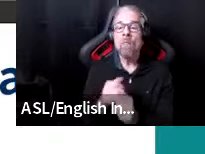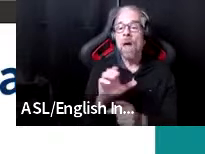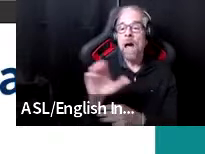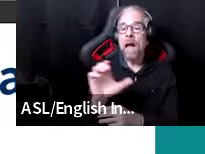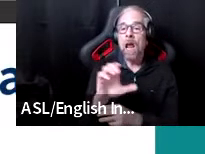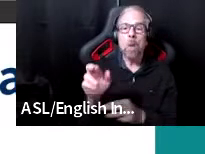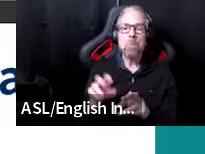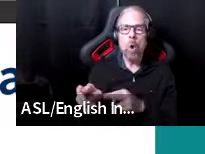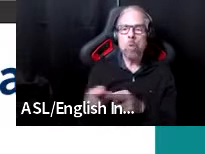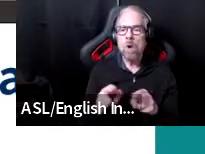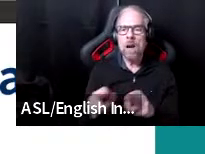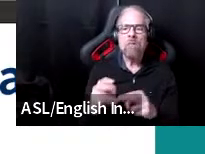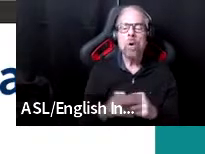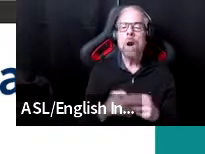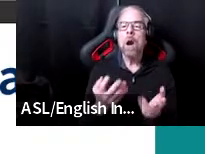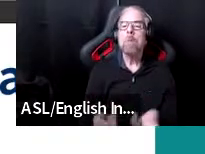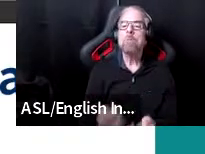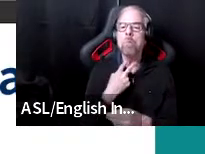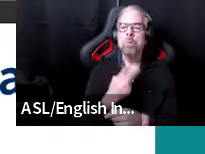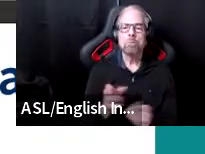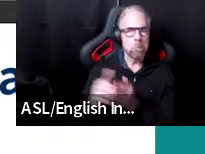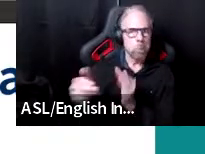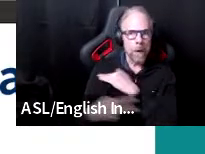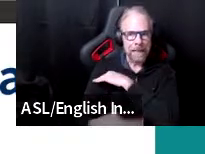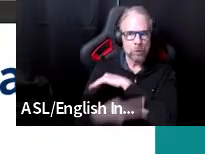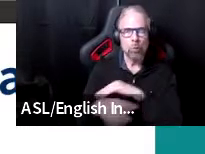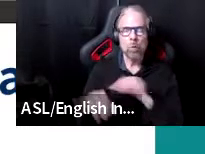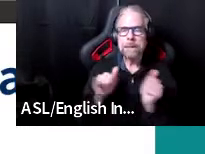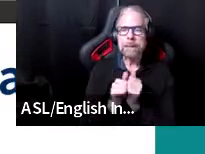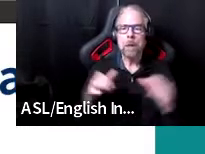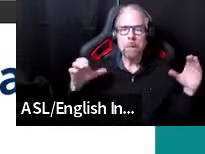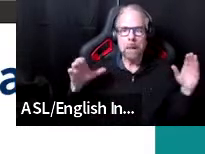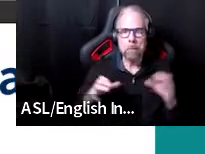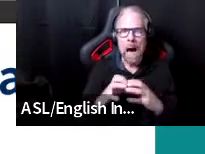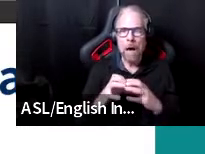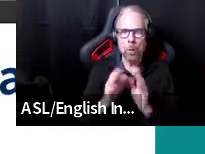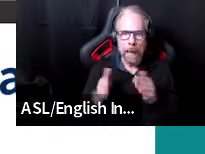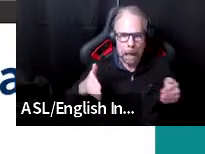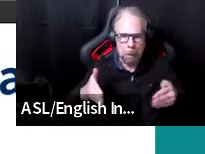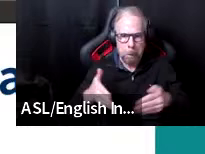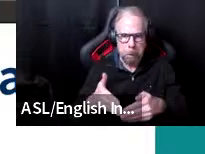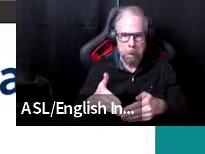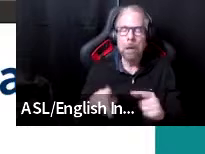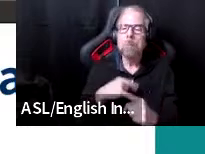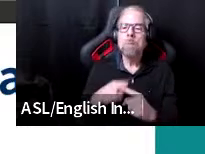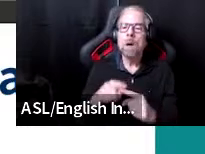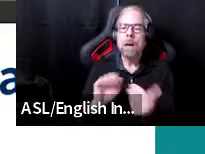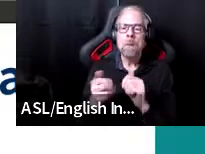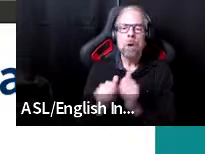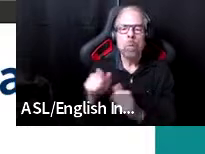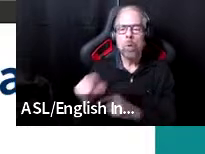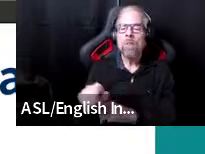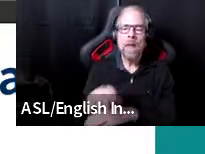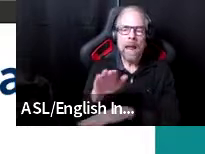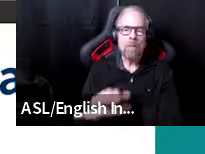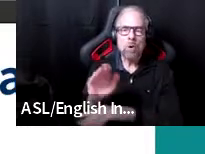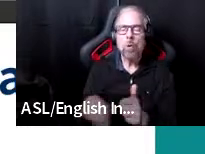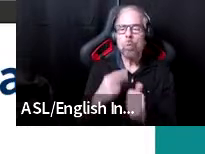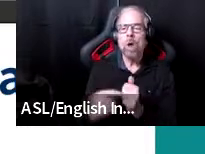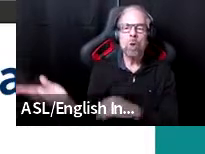bottleneck, but it would be reducing that congestion to kind of the afternoon versus the all-day period.